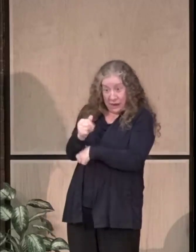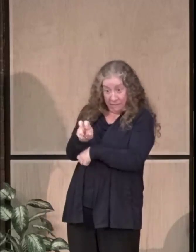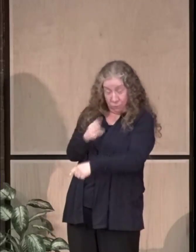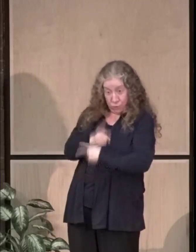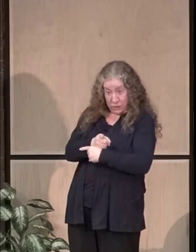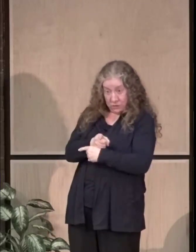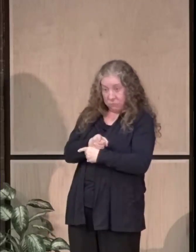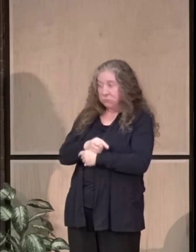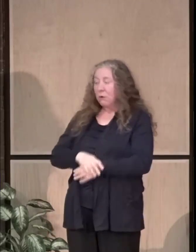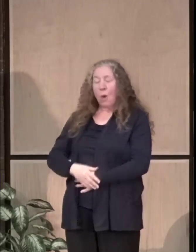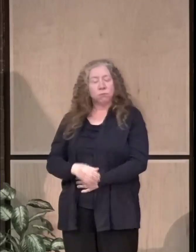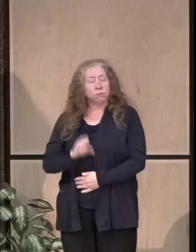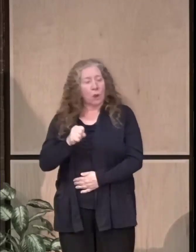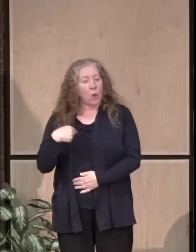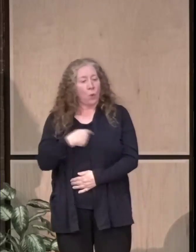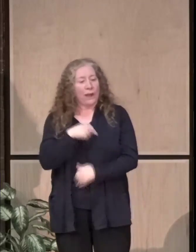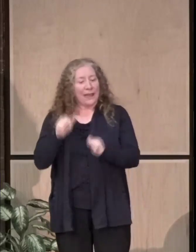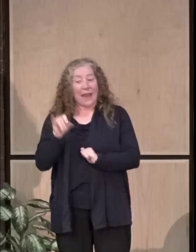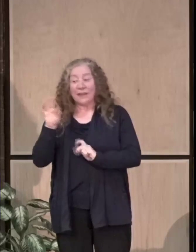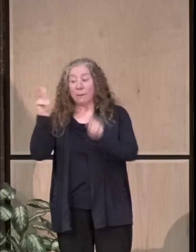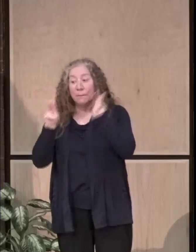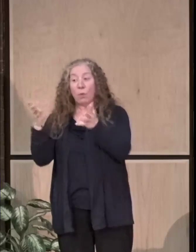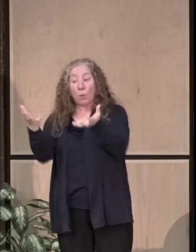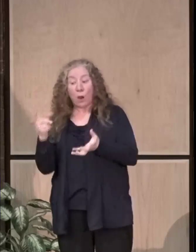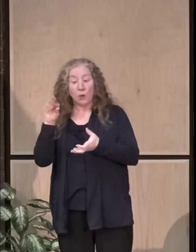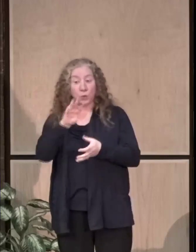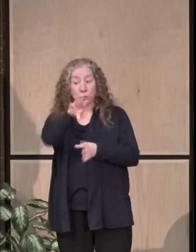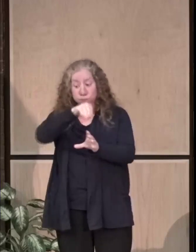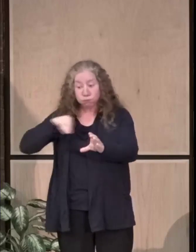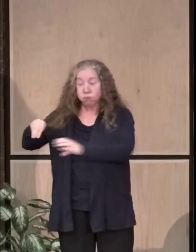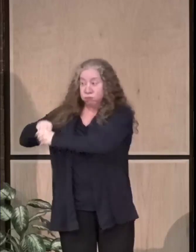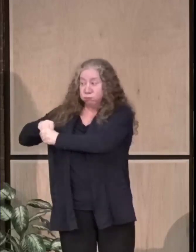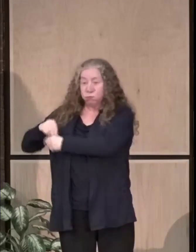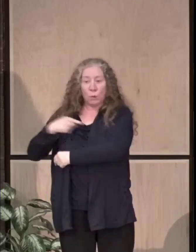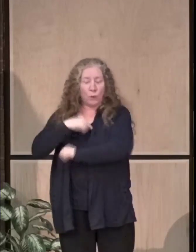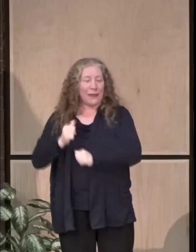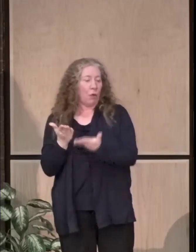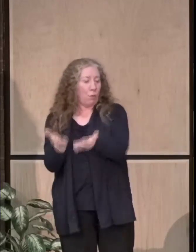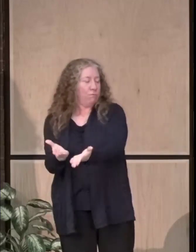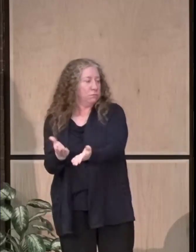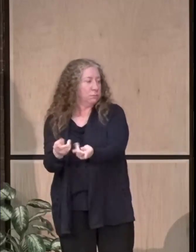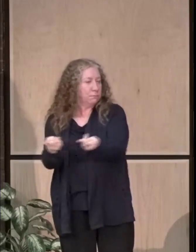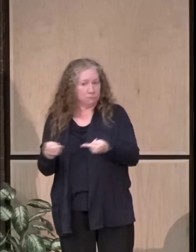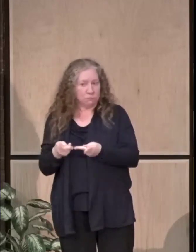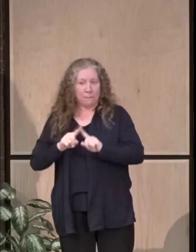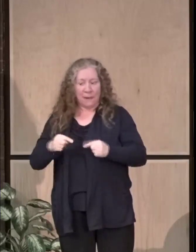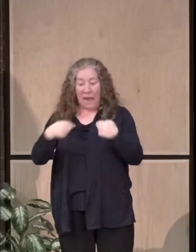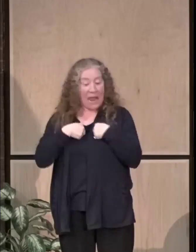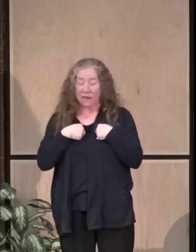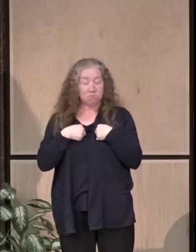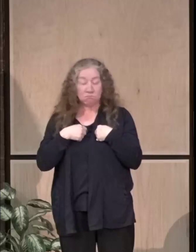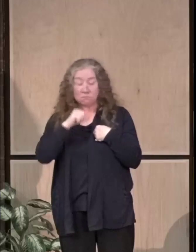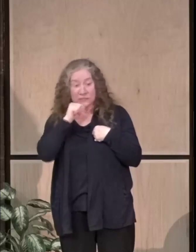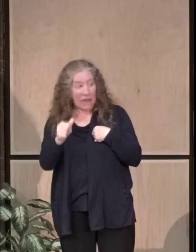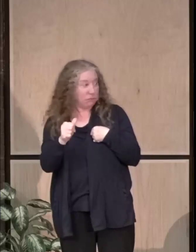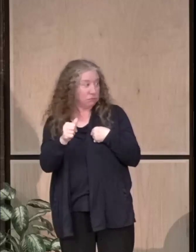we can reach out, and if people voluntarily wish to provide the weapons, we can, but I have not done that, or I've